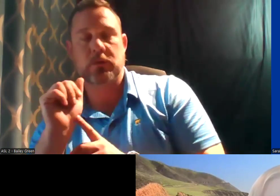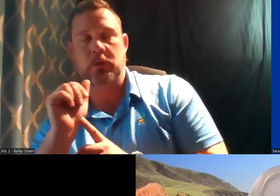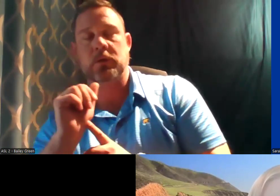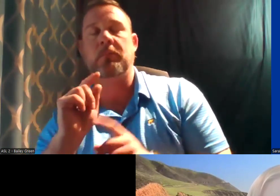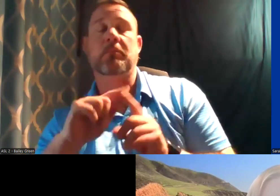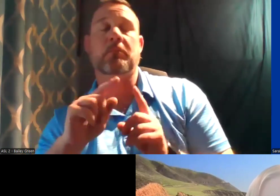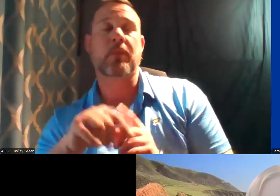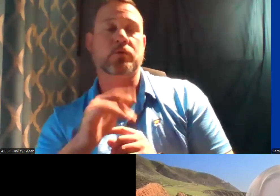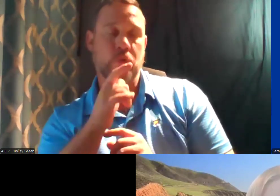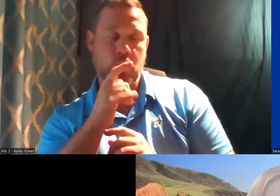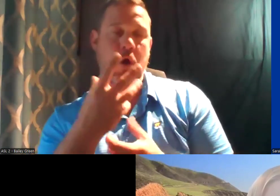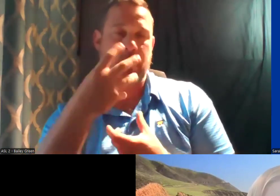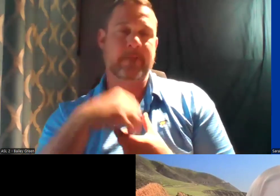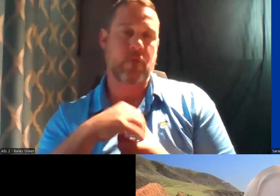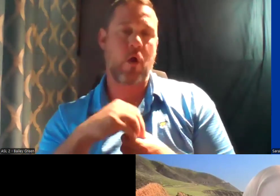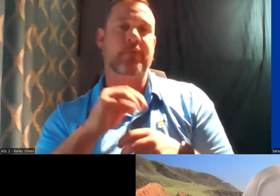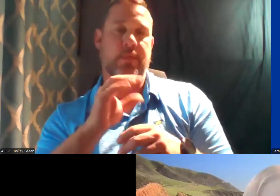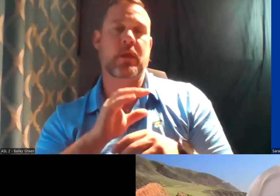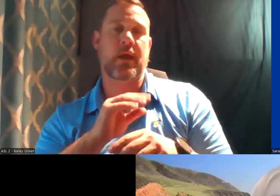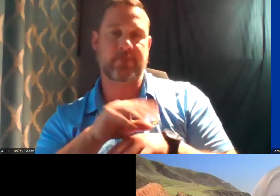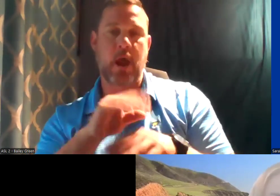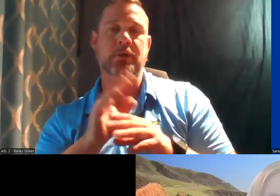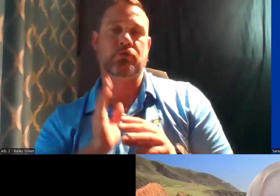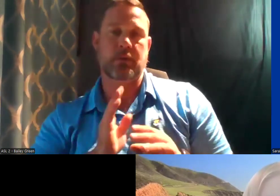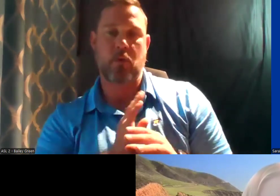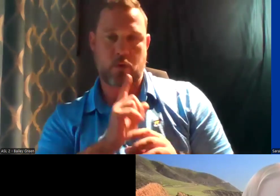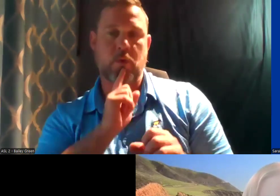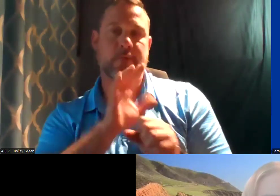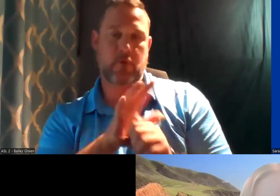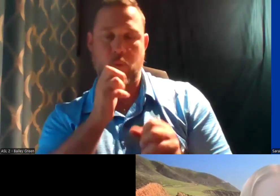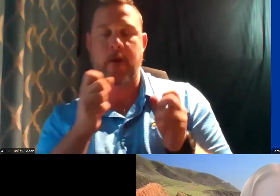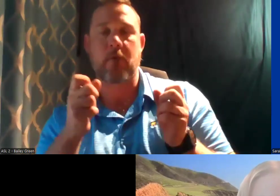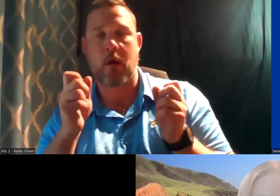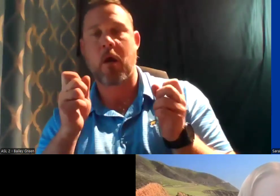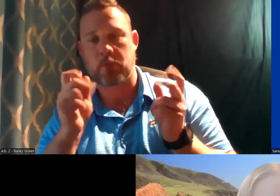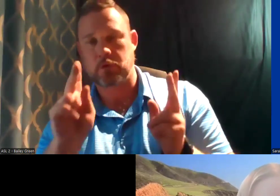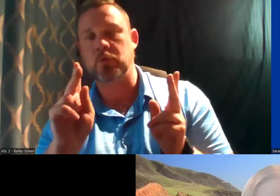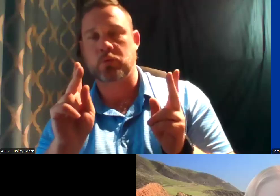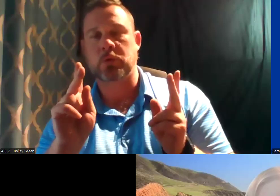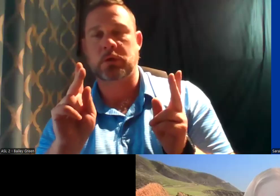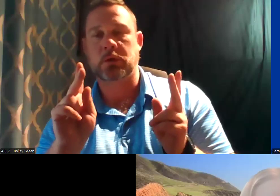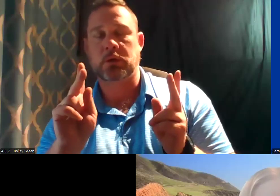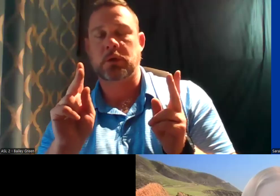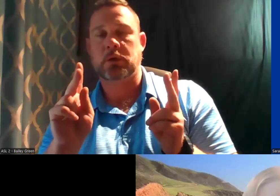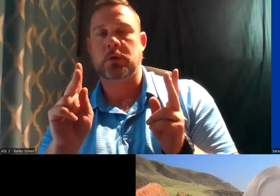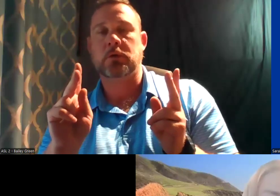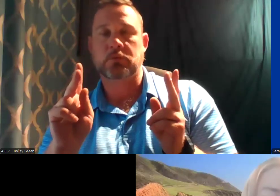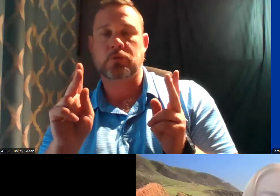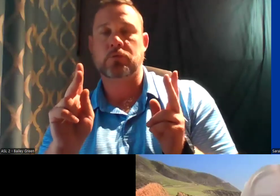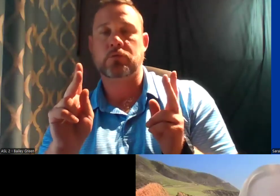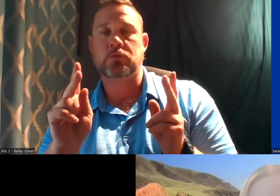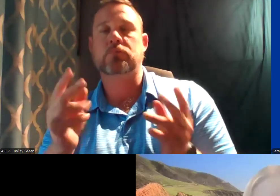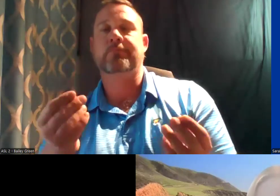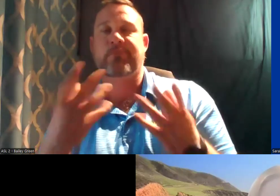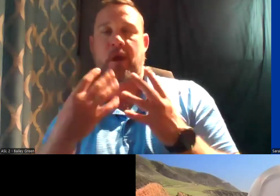those who are involved in the advisory board, once confirmed, will have opportunities to weigh in and also